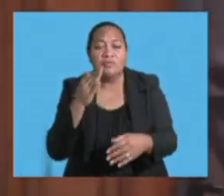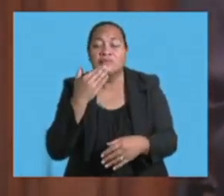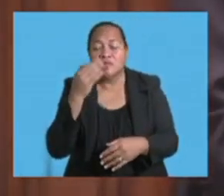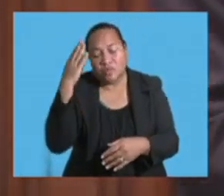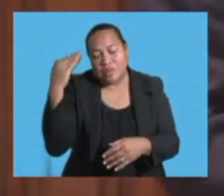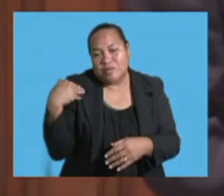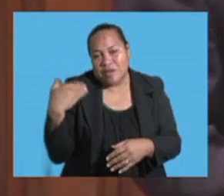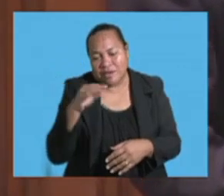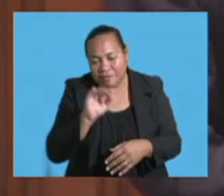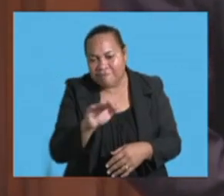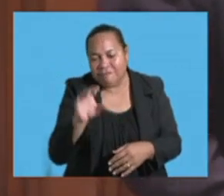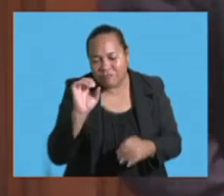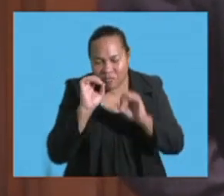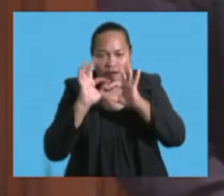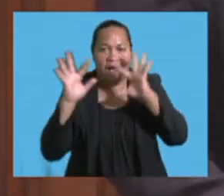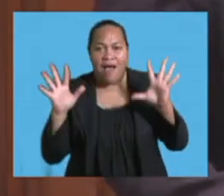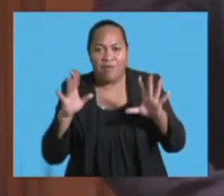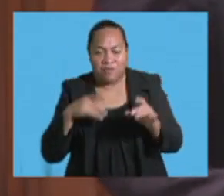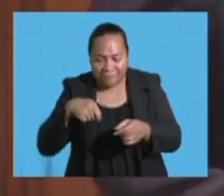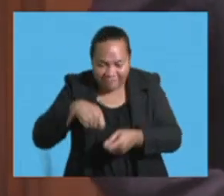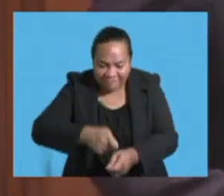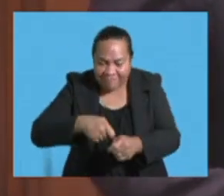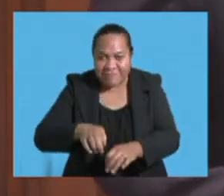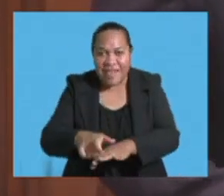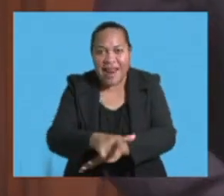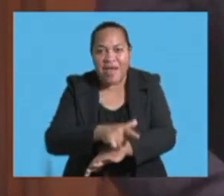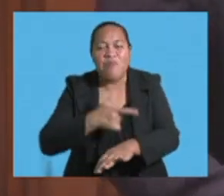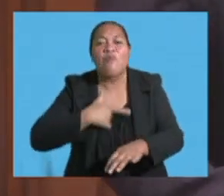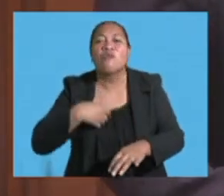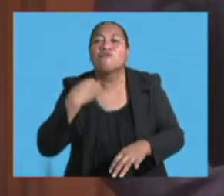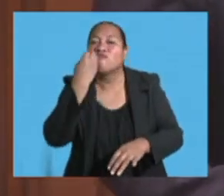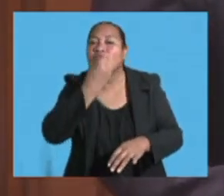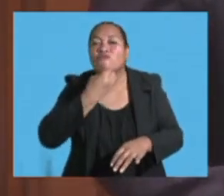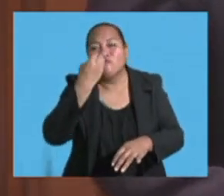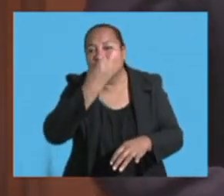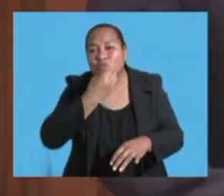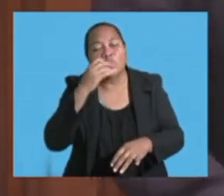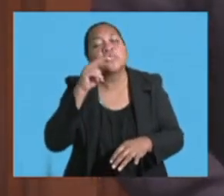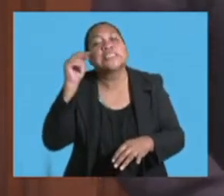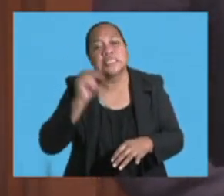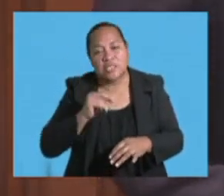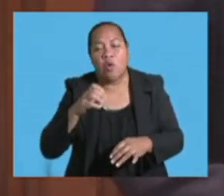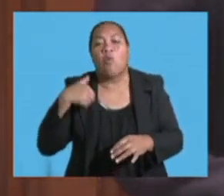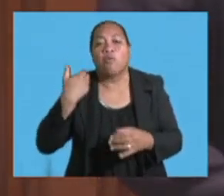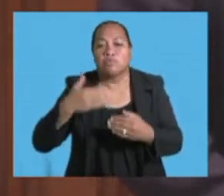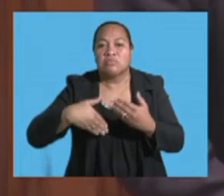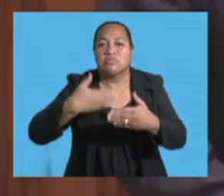youths and till the land, as food will be needed daily, even after a million years.